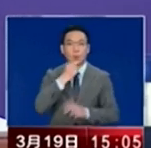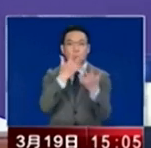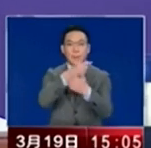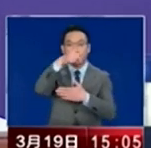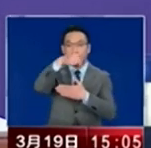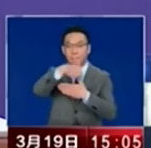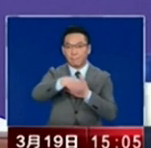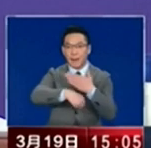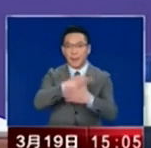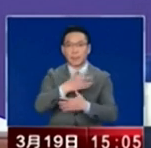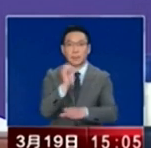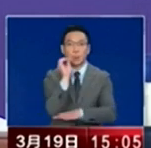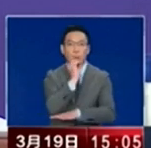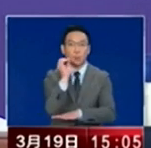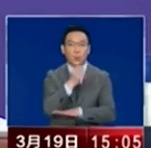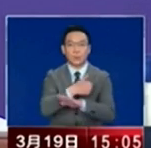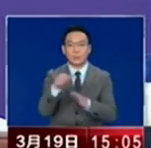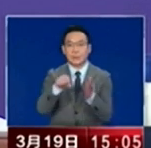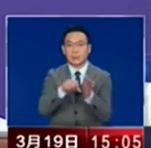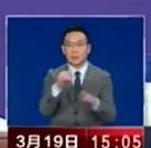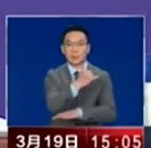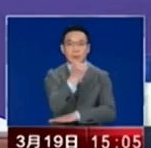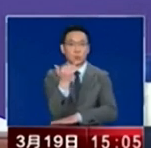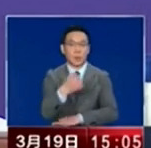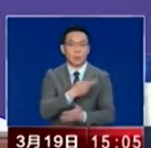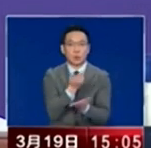instances and in many countries,